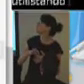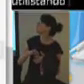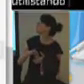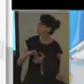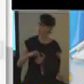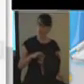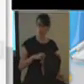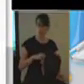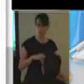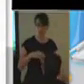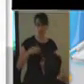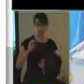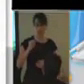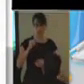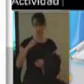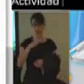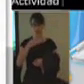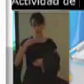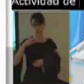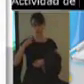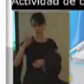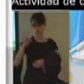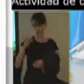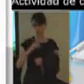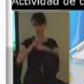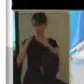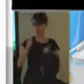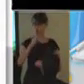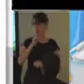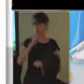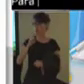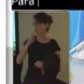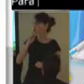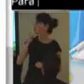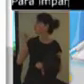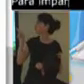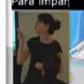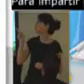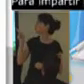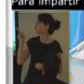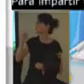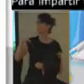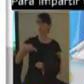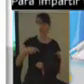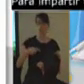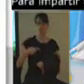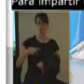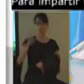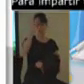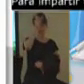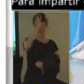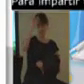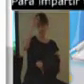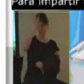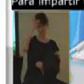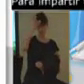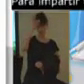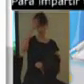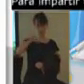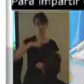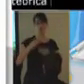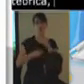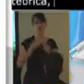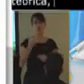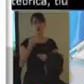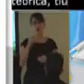CBT, a consolidation activity in this case, and also to teach the theoretical